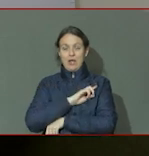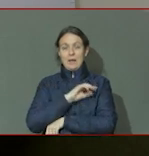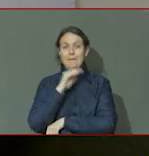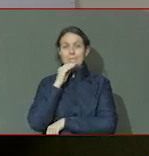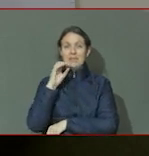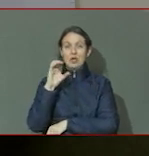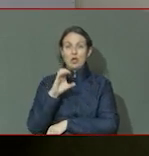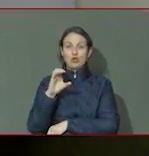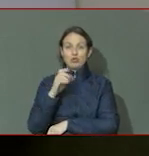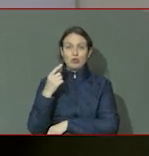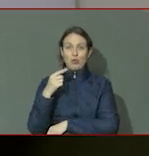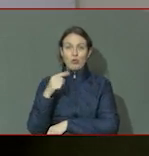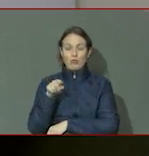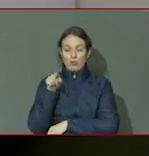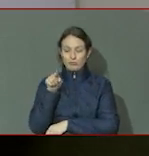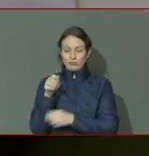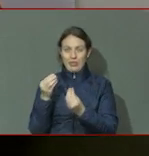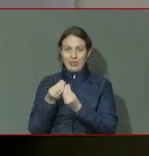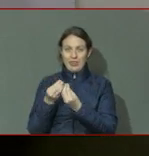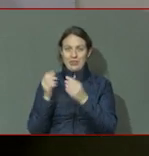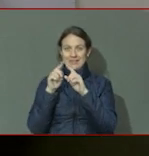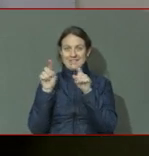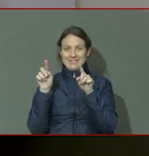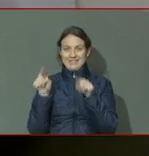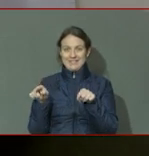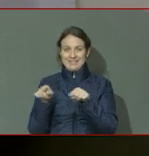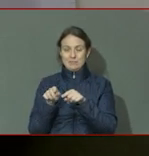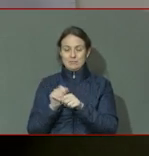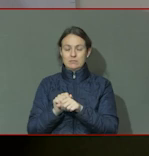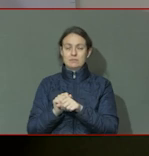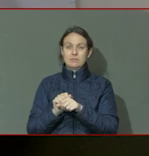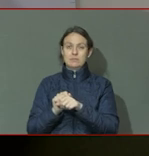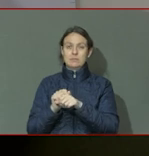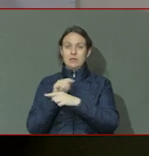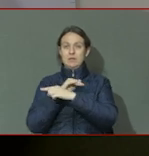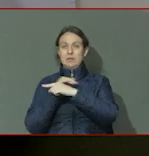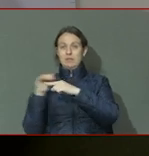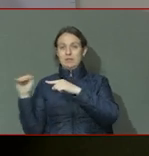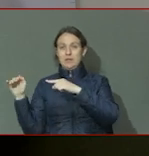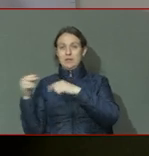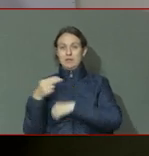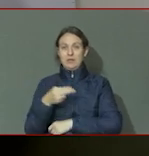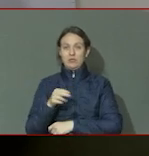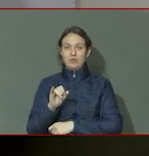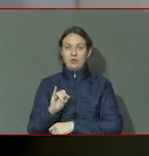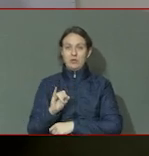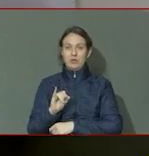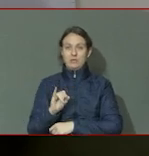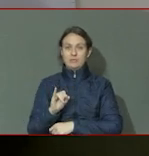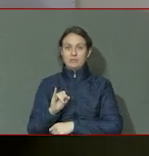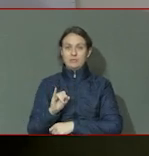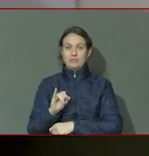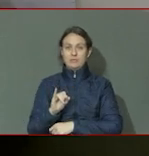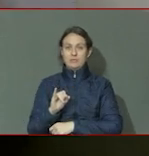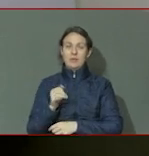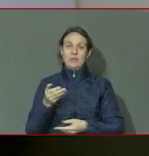concentration of that thing inside the bracket. Divided by HI, and the